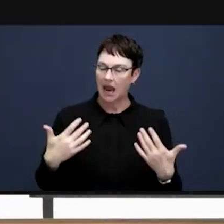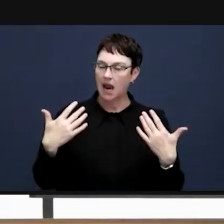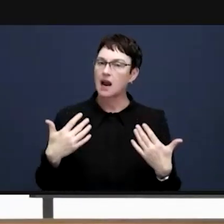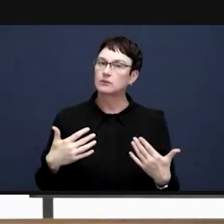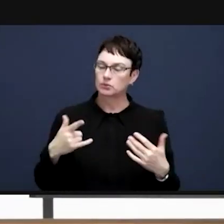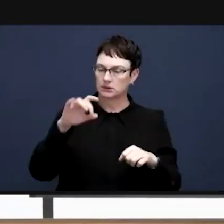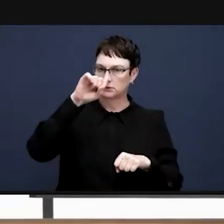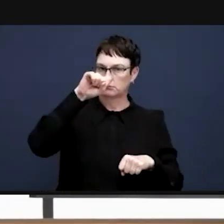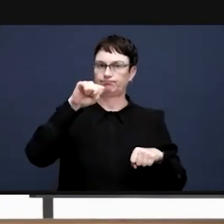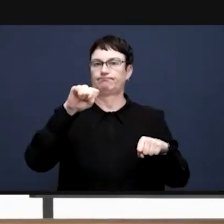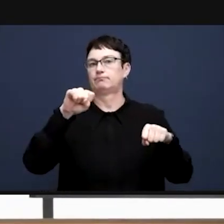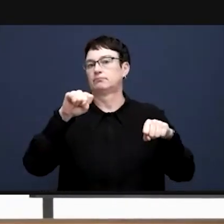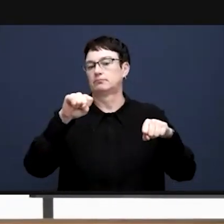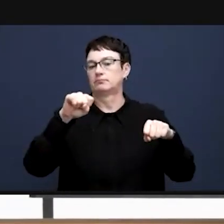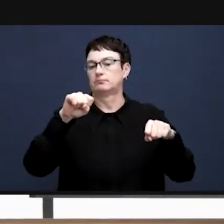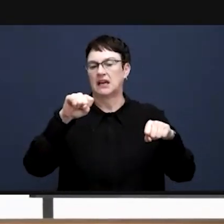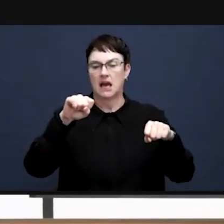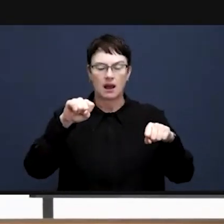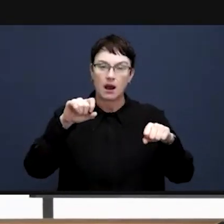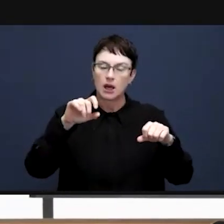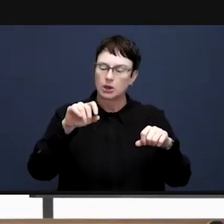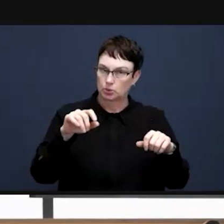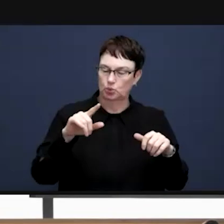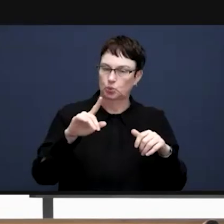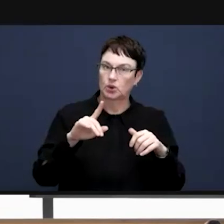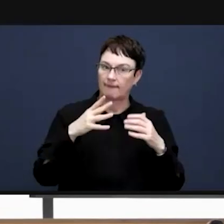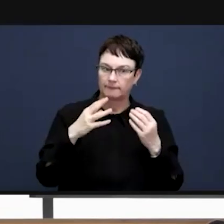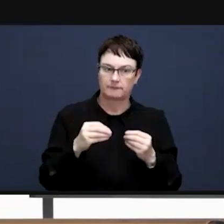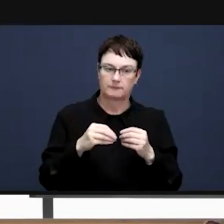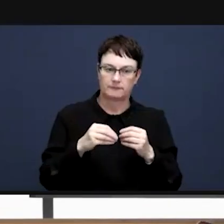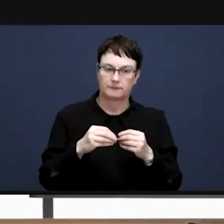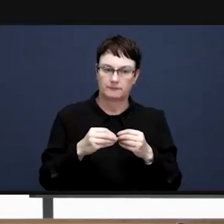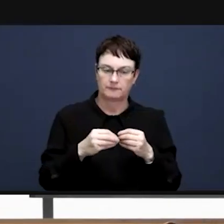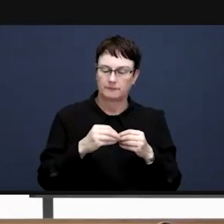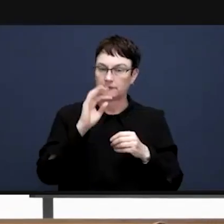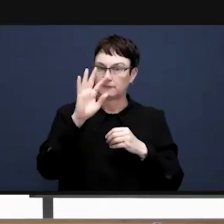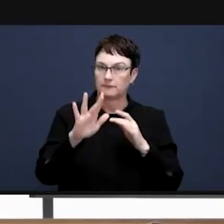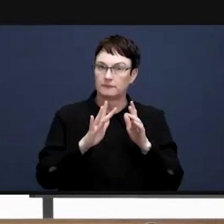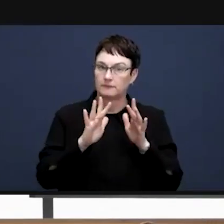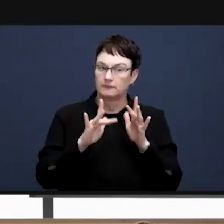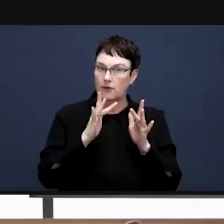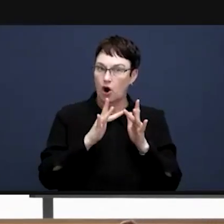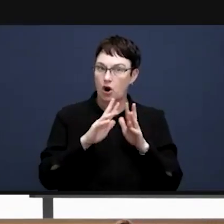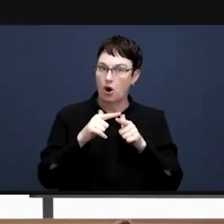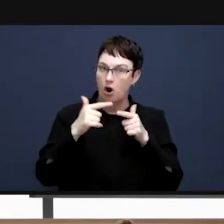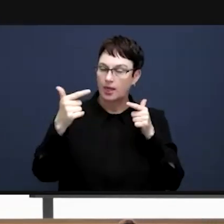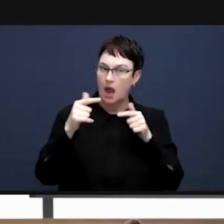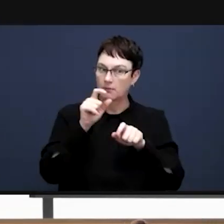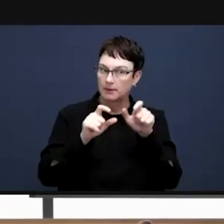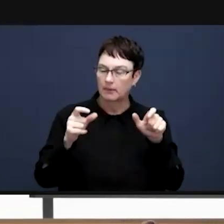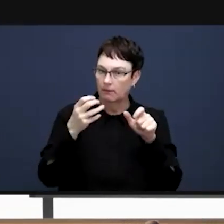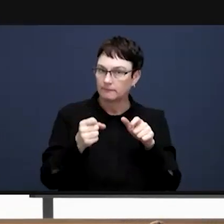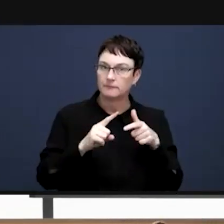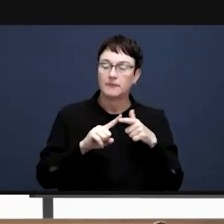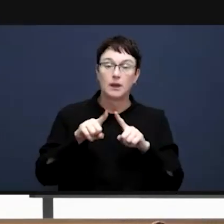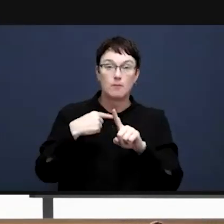and we still have people in the room and we still have people online, and at least some of you are still awake. That's impressive. So before I let you